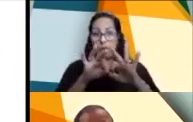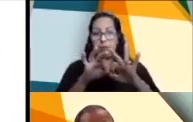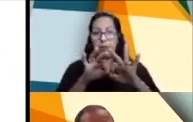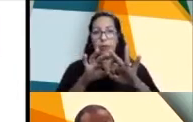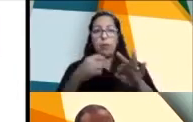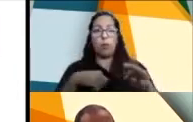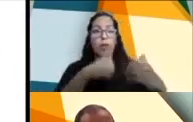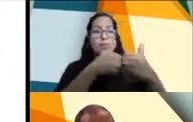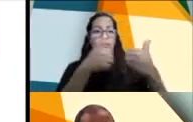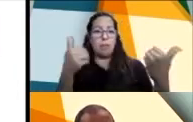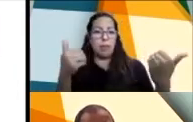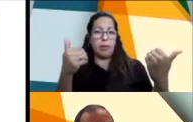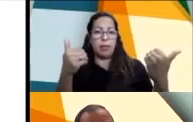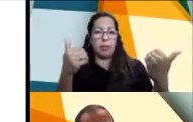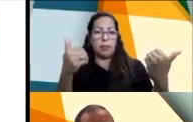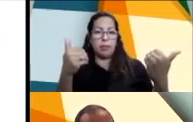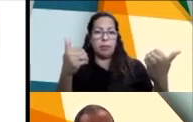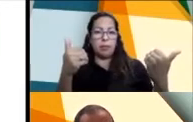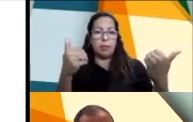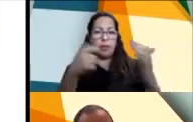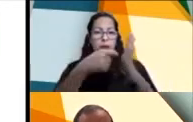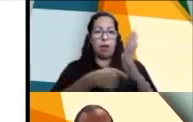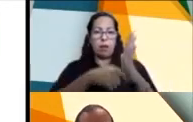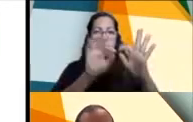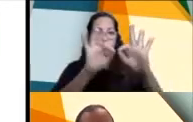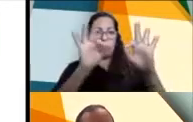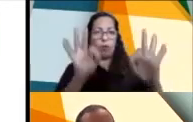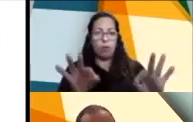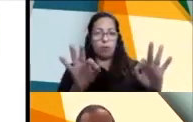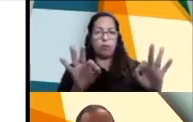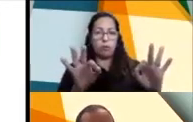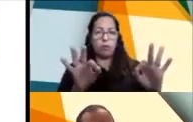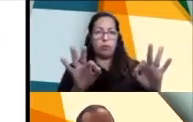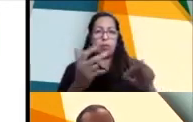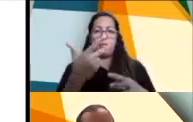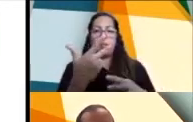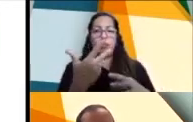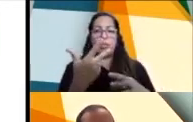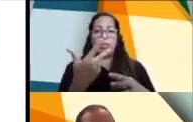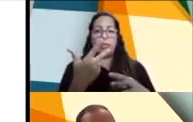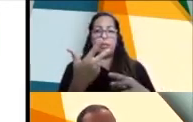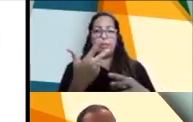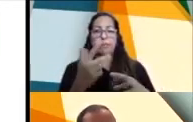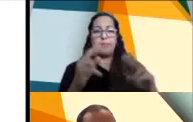separated the cost form in the 3 typical services that are going to be